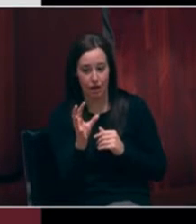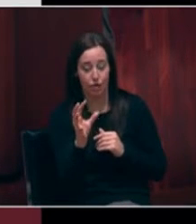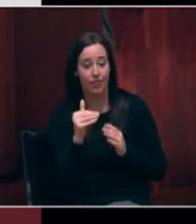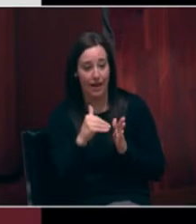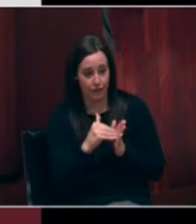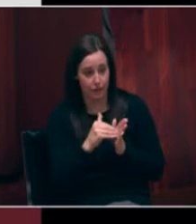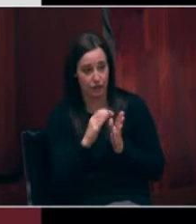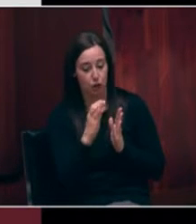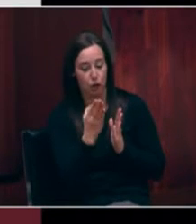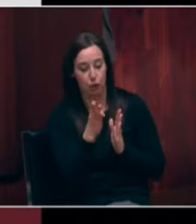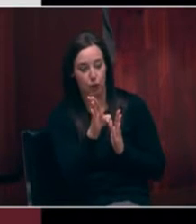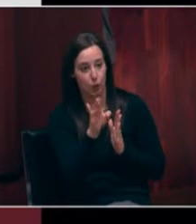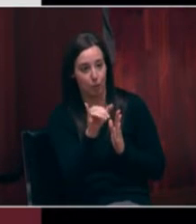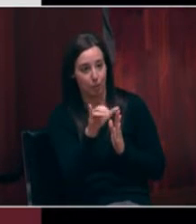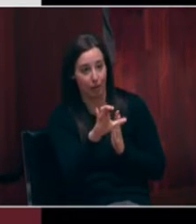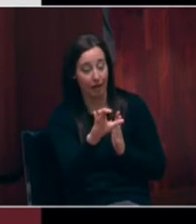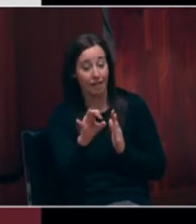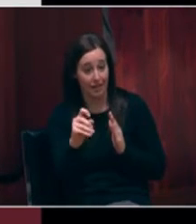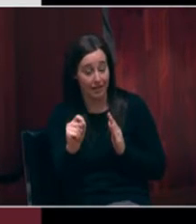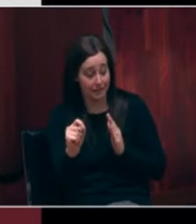that,